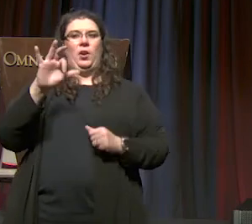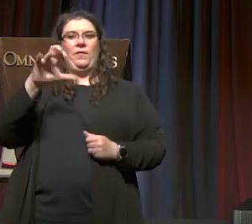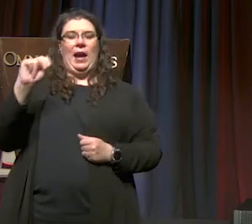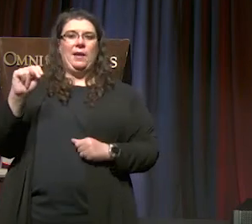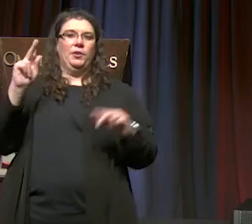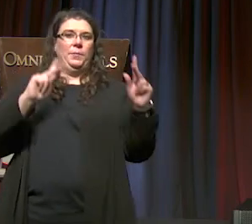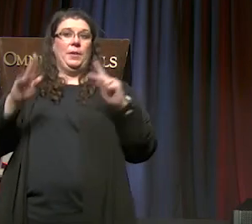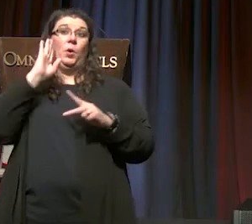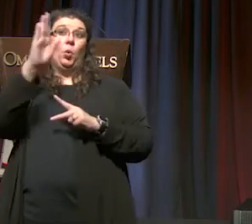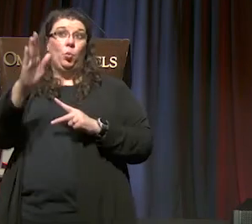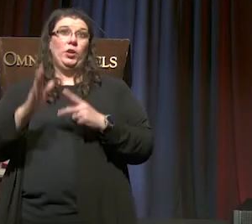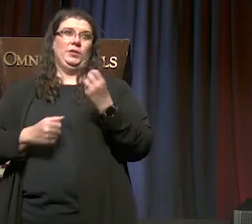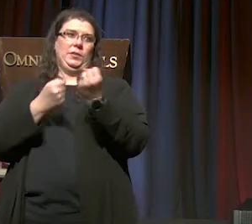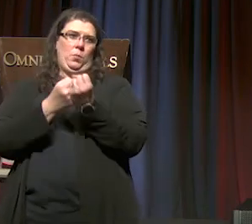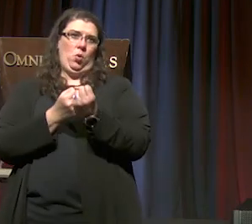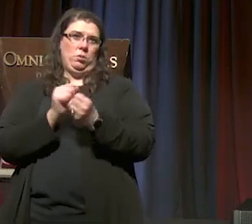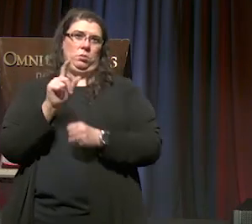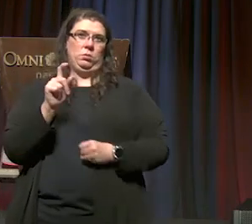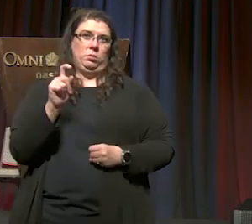delegates would support?